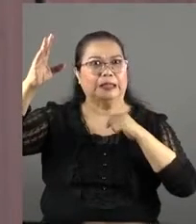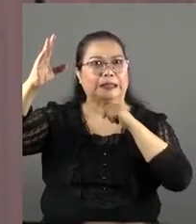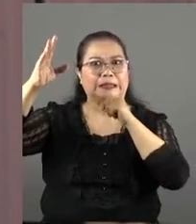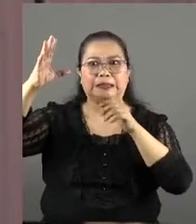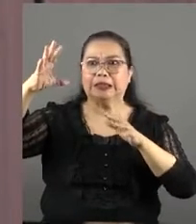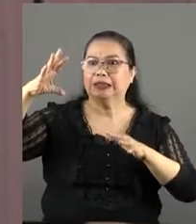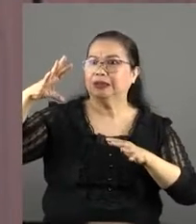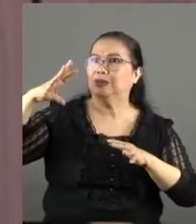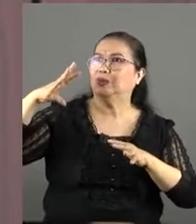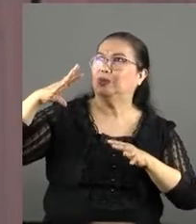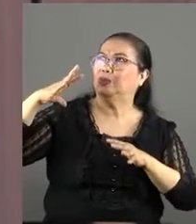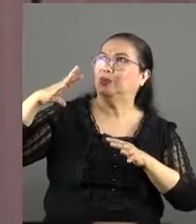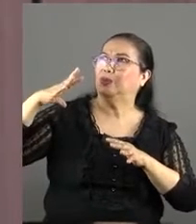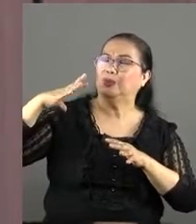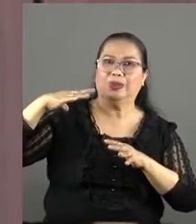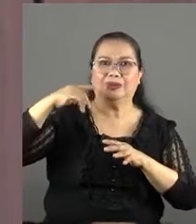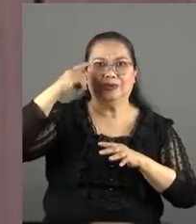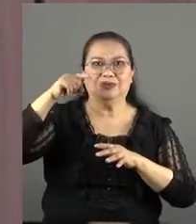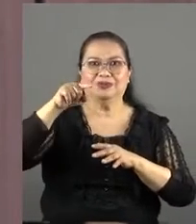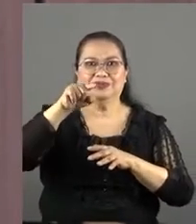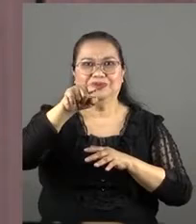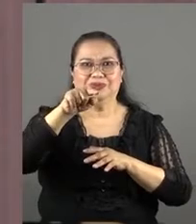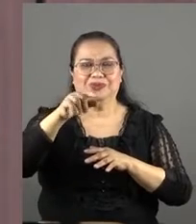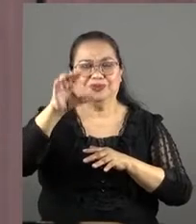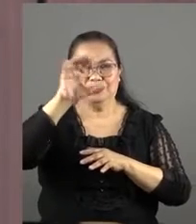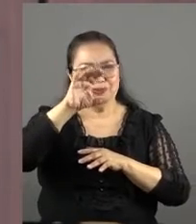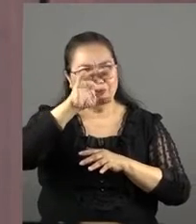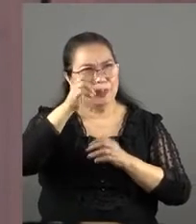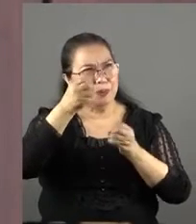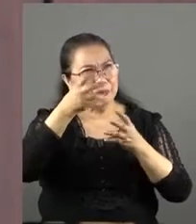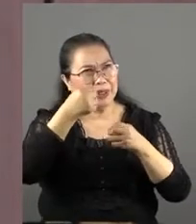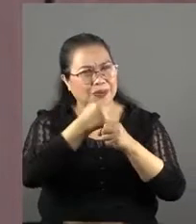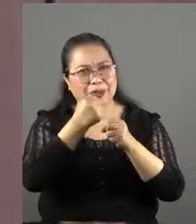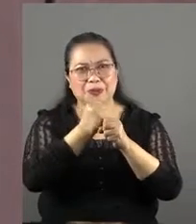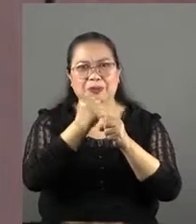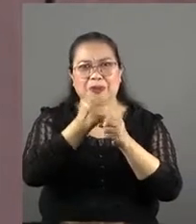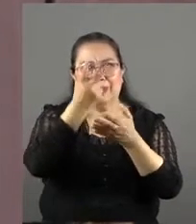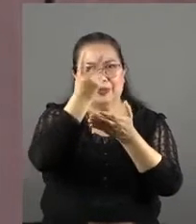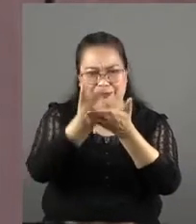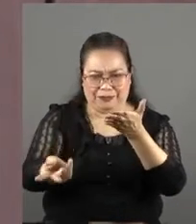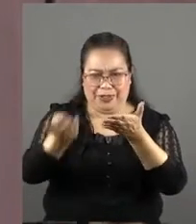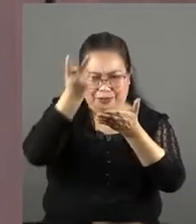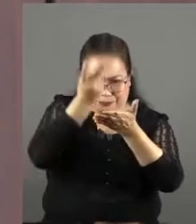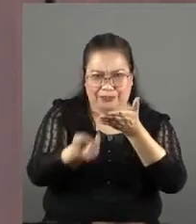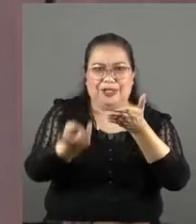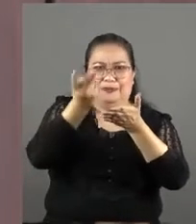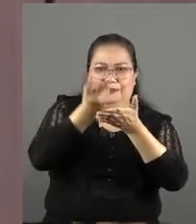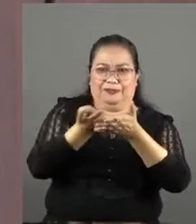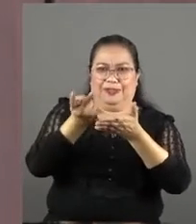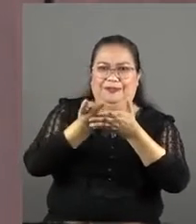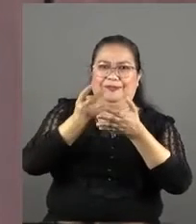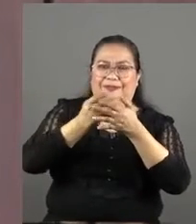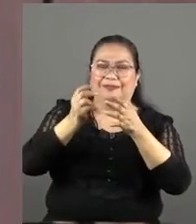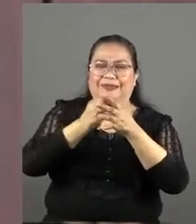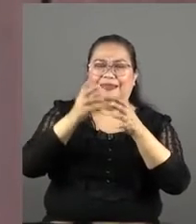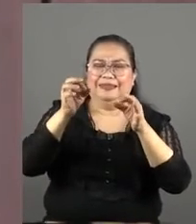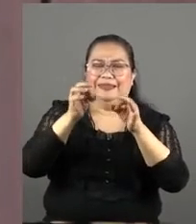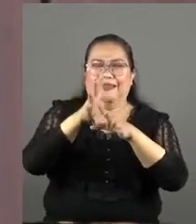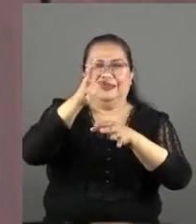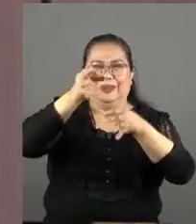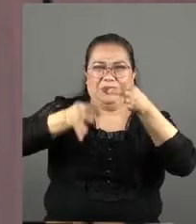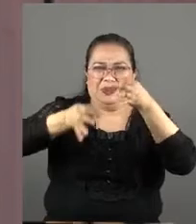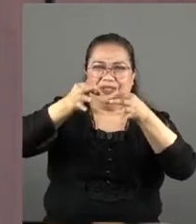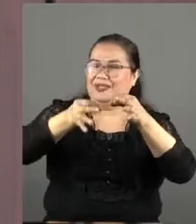waiting over you, seeking to make you fail and fall and then blast you with